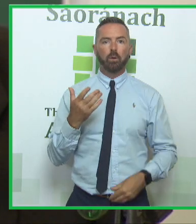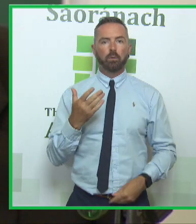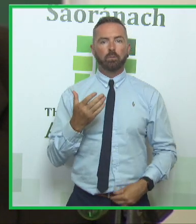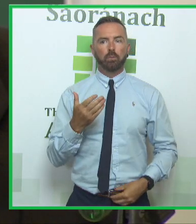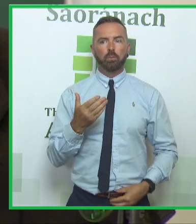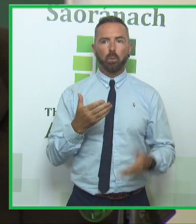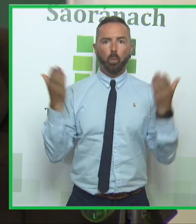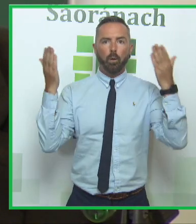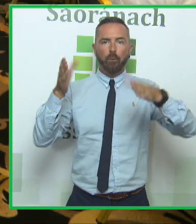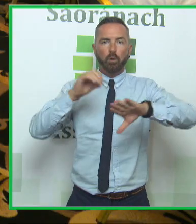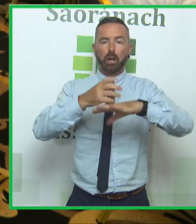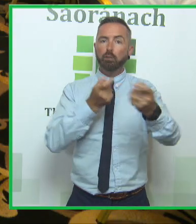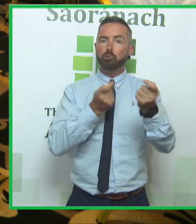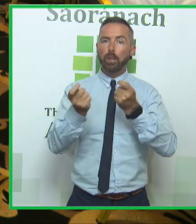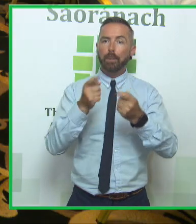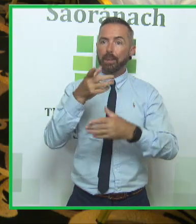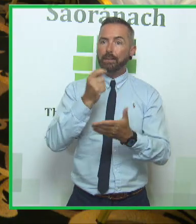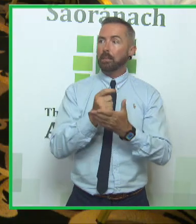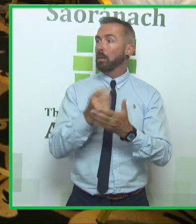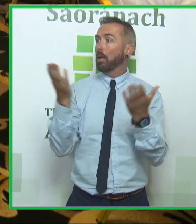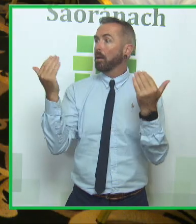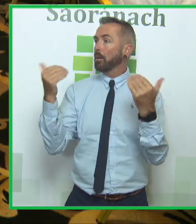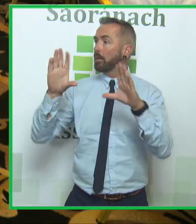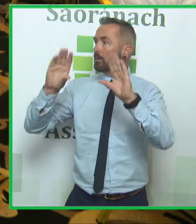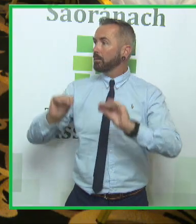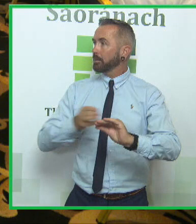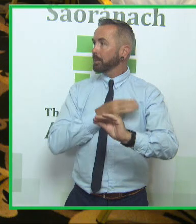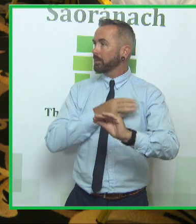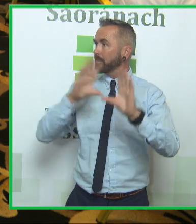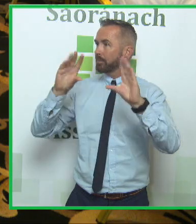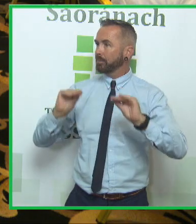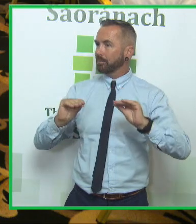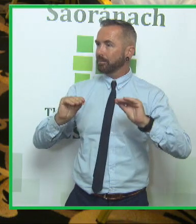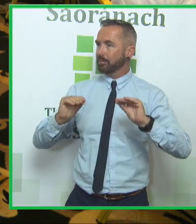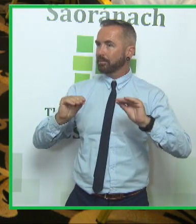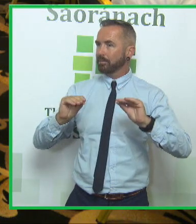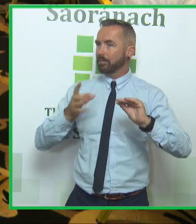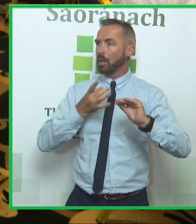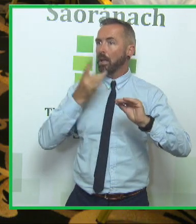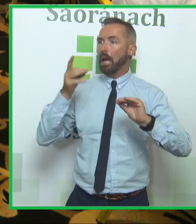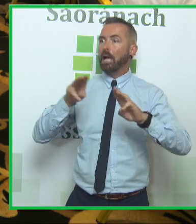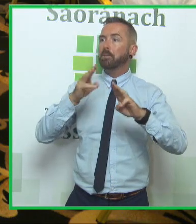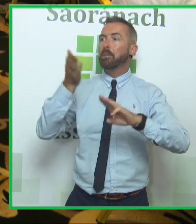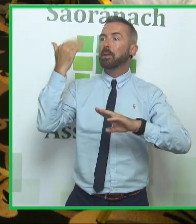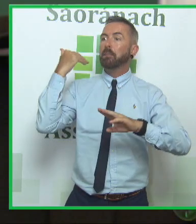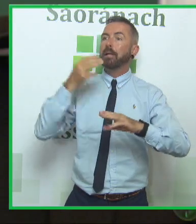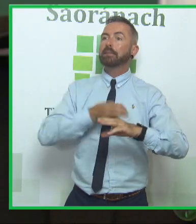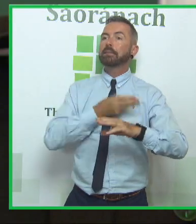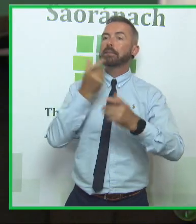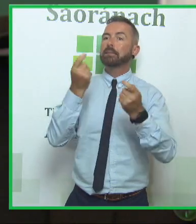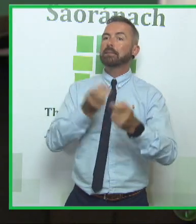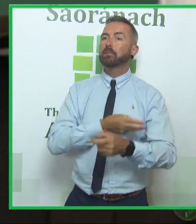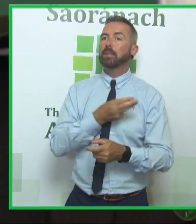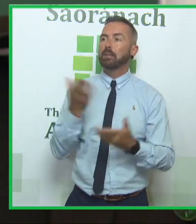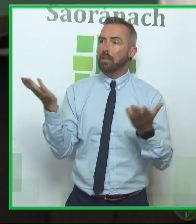of treatment. If I can get your attention please, folks, we're back on. Can I ask people at the back to please take the chairs? Okay,